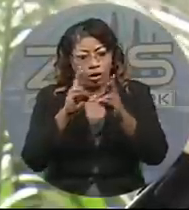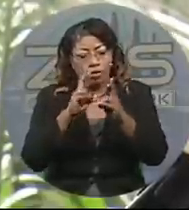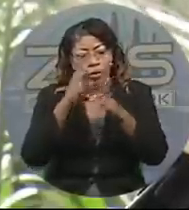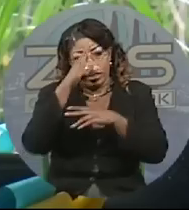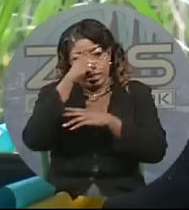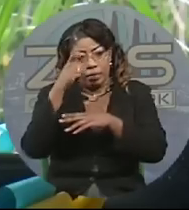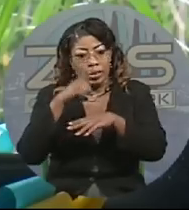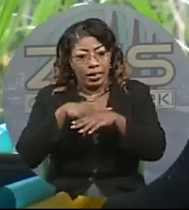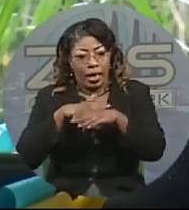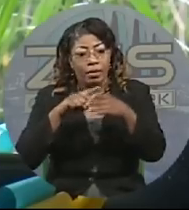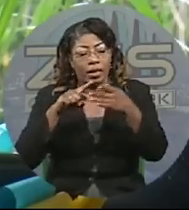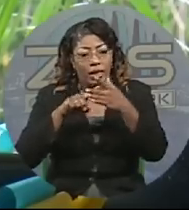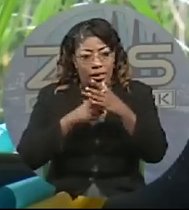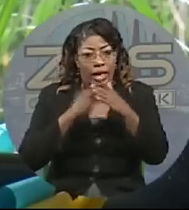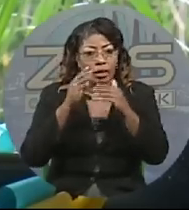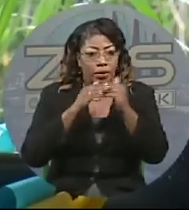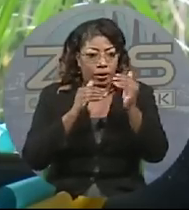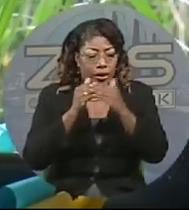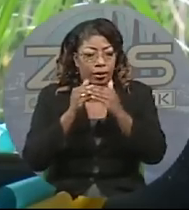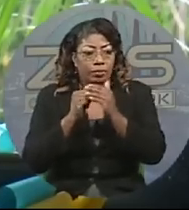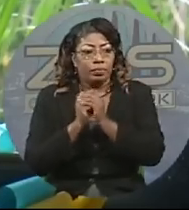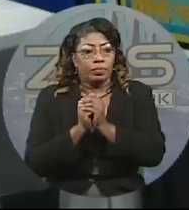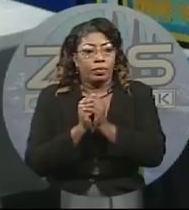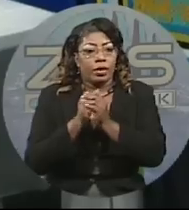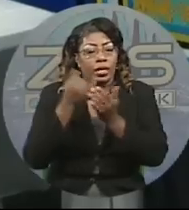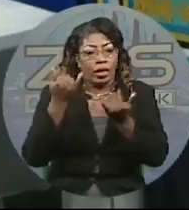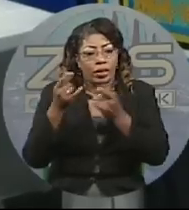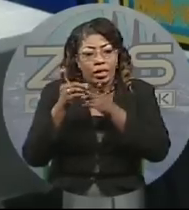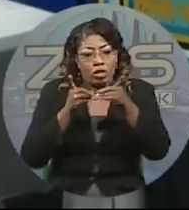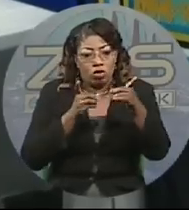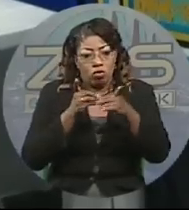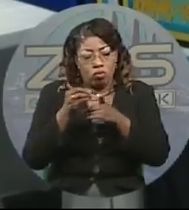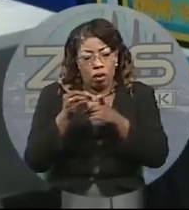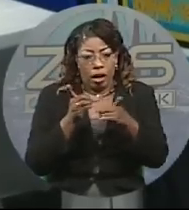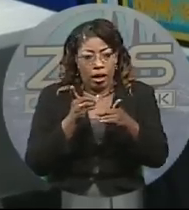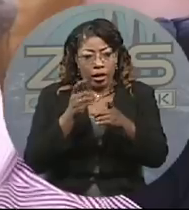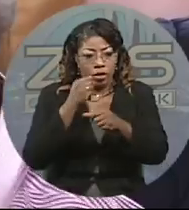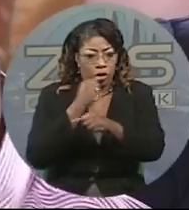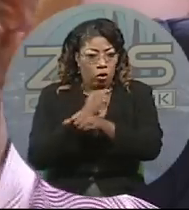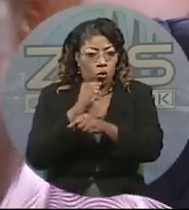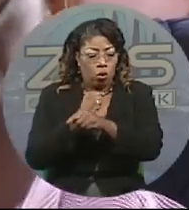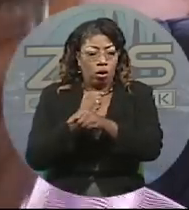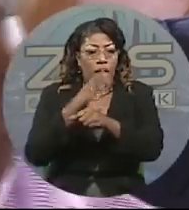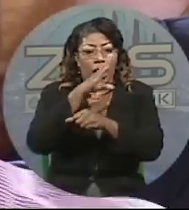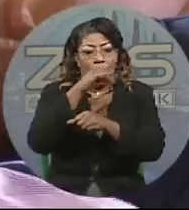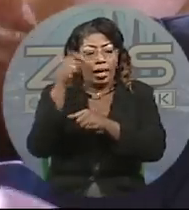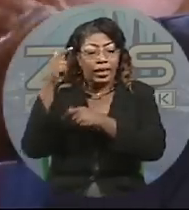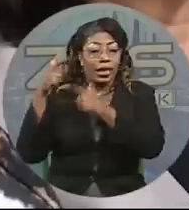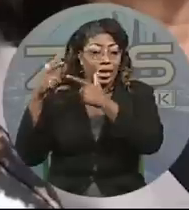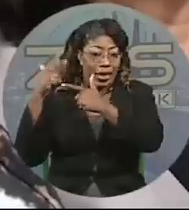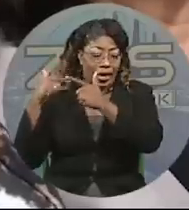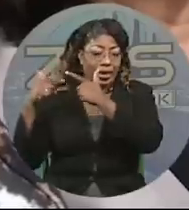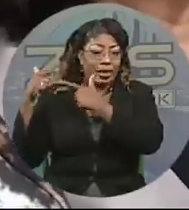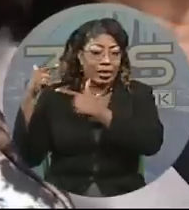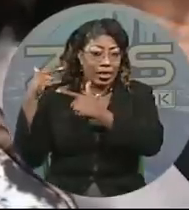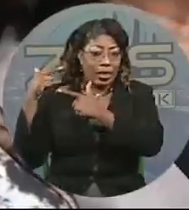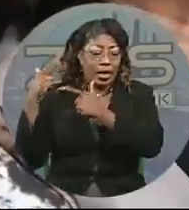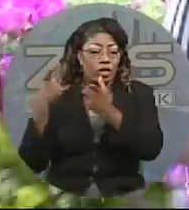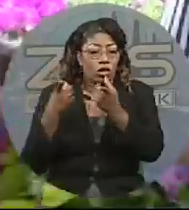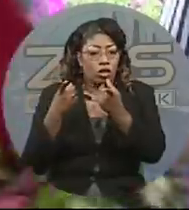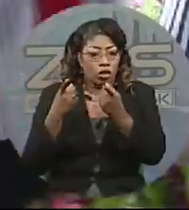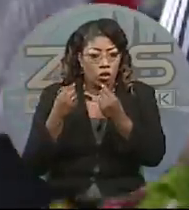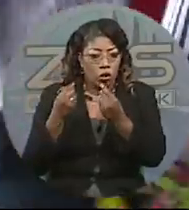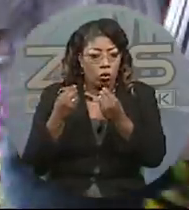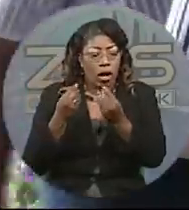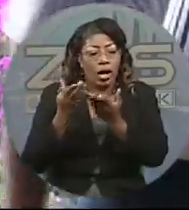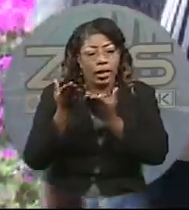summer. Prime Minister the Honorable Perry Christie described the work and legacy of Eva Hilton as one that should serve as a model to other educators